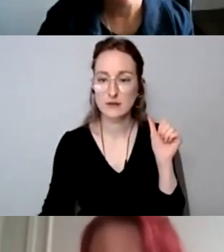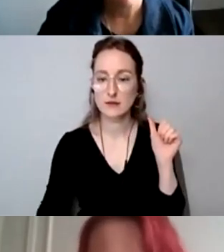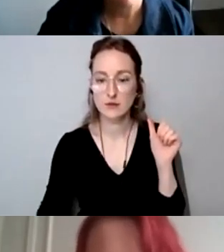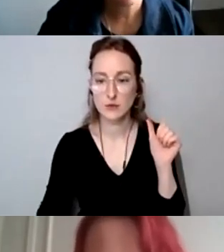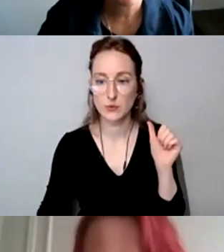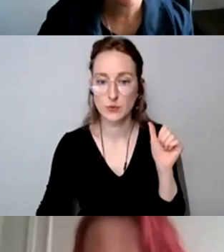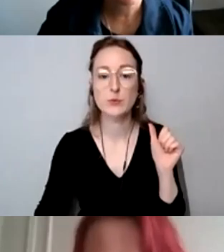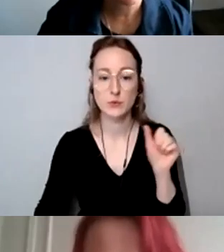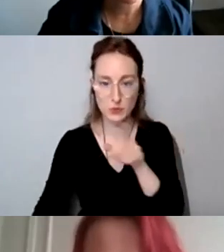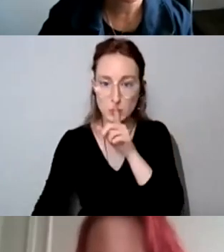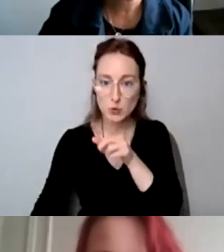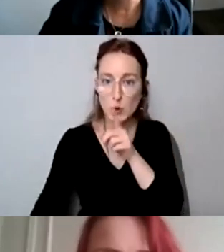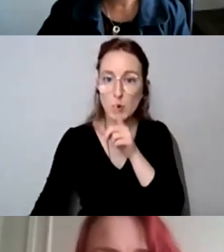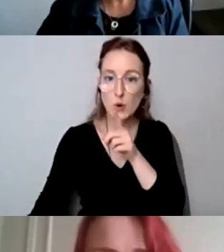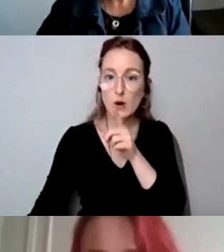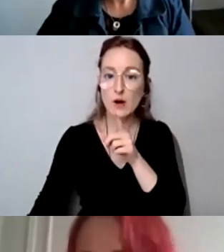Sure.